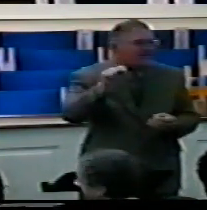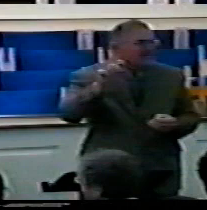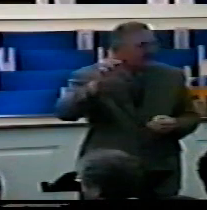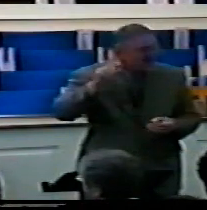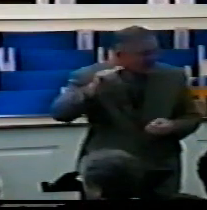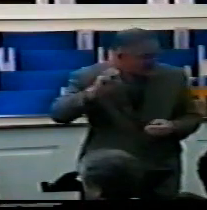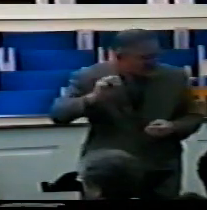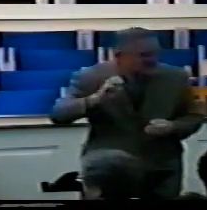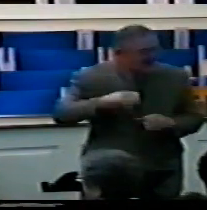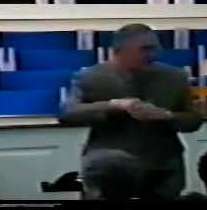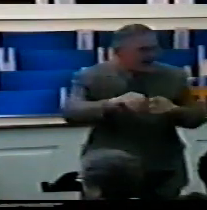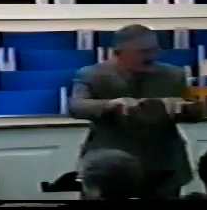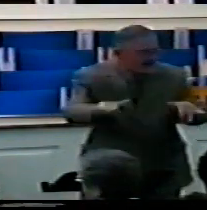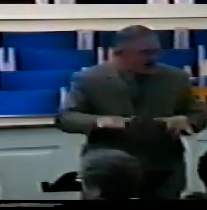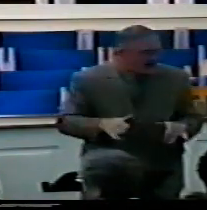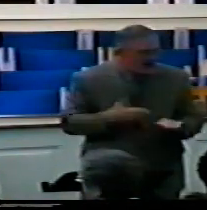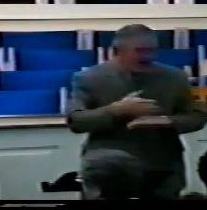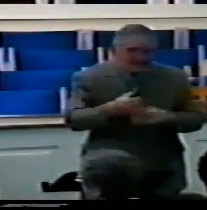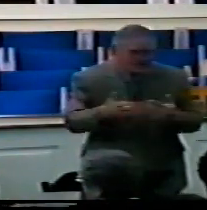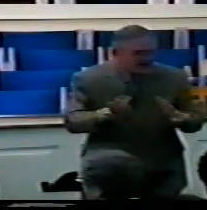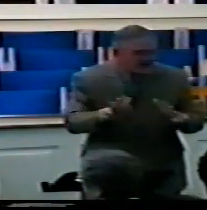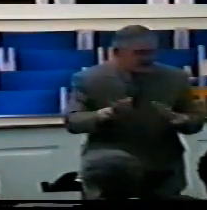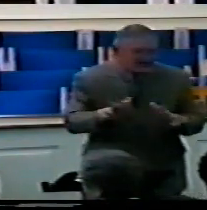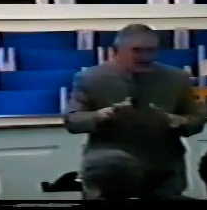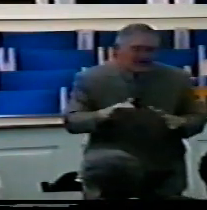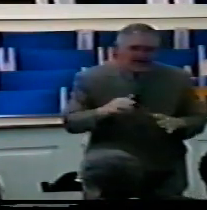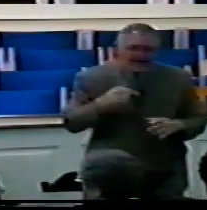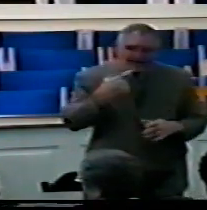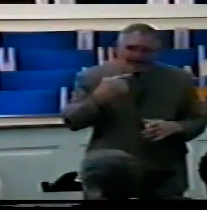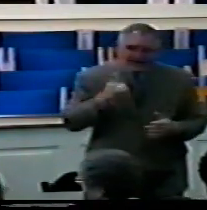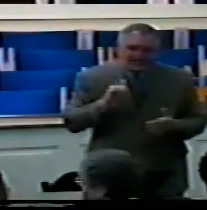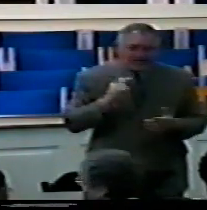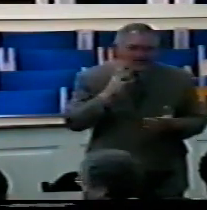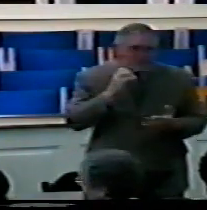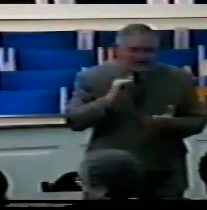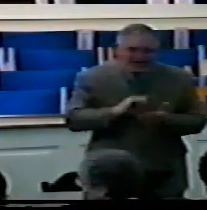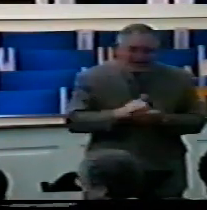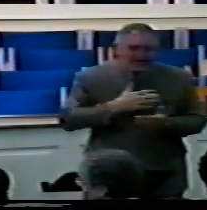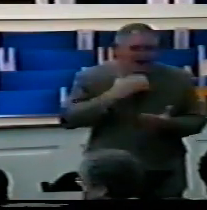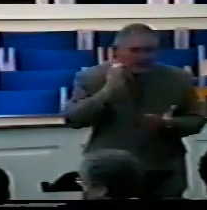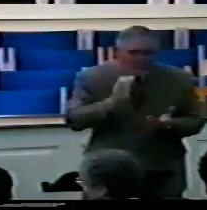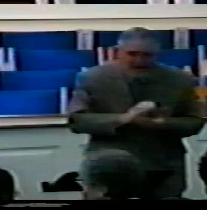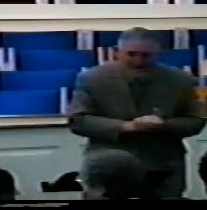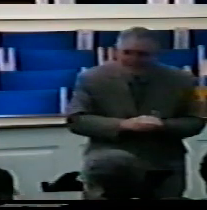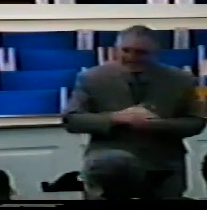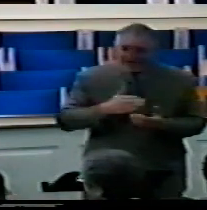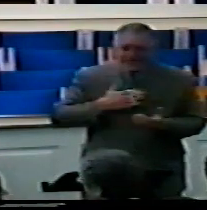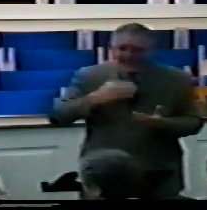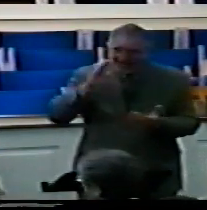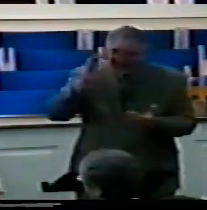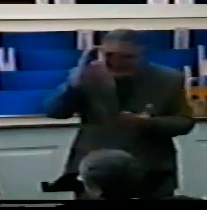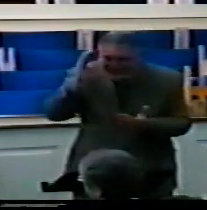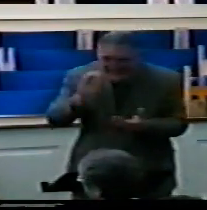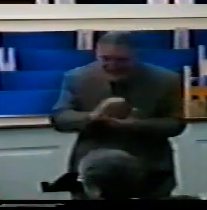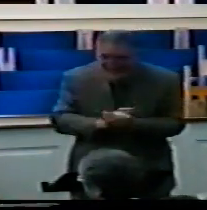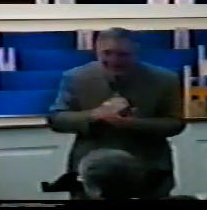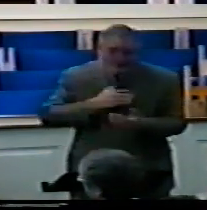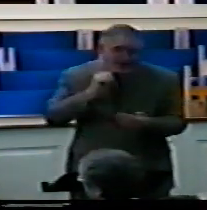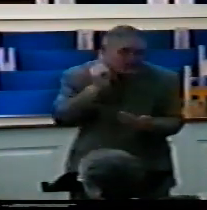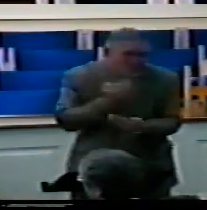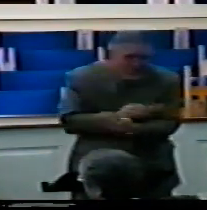said, when that gun went off in the house, I said to myself, now was that my wife, my son, or my